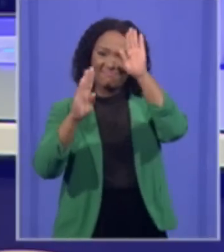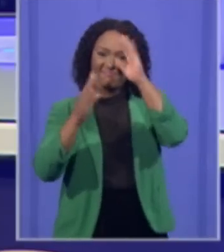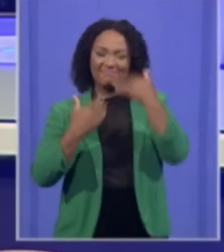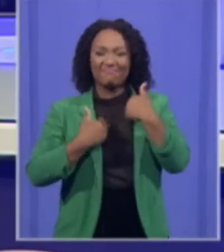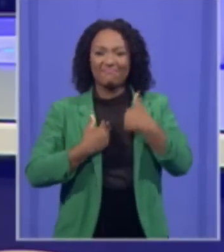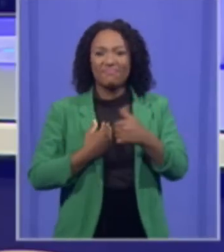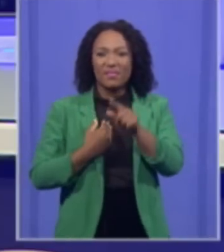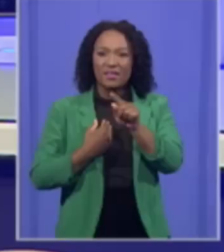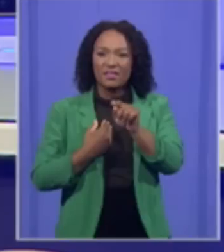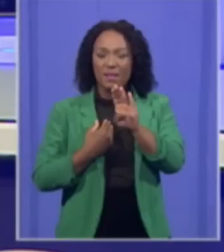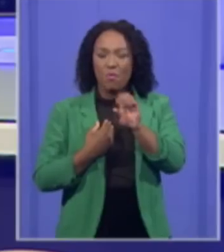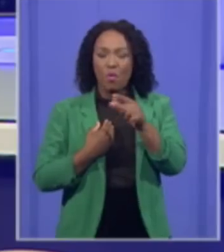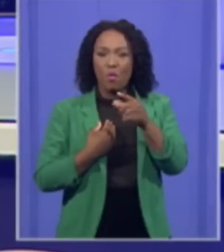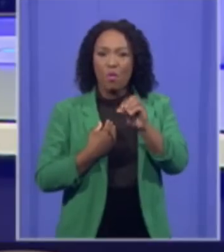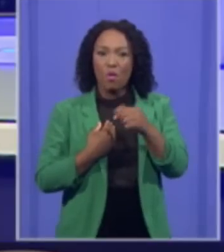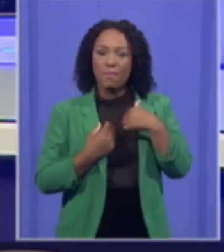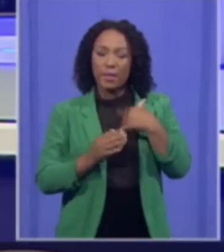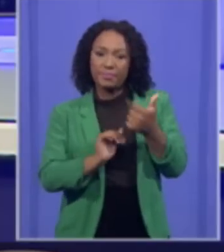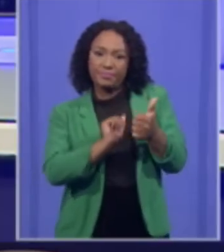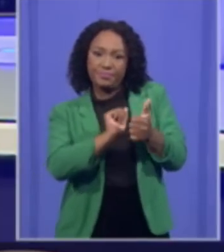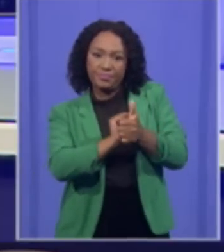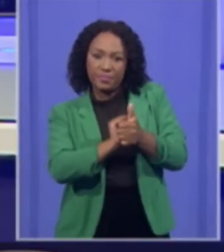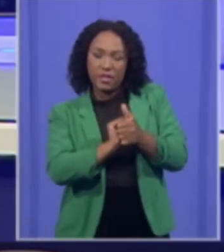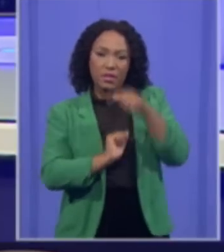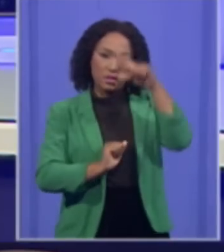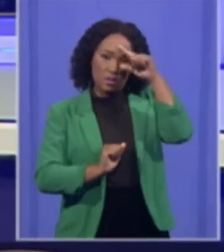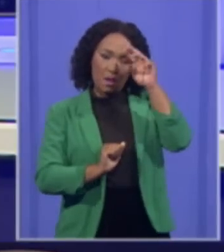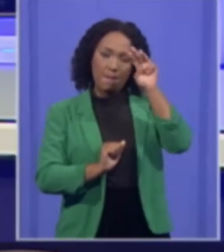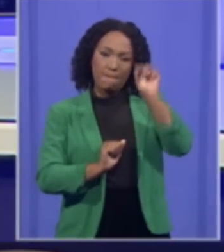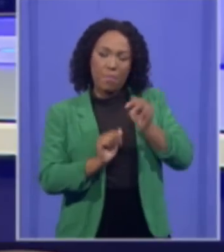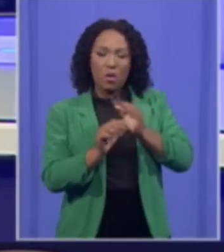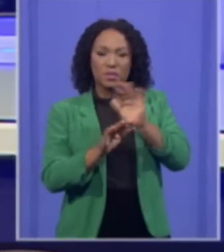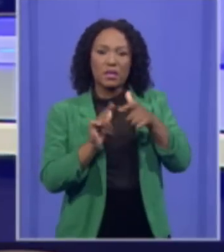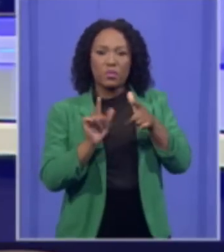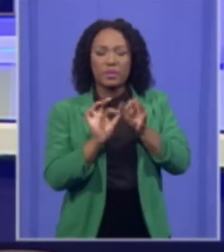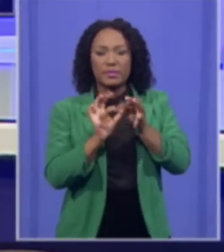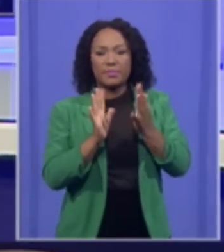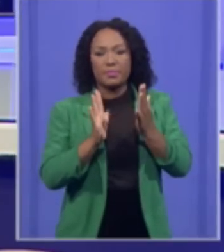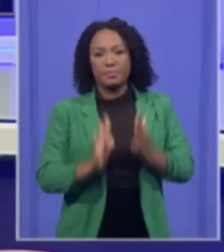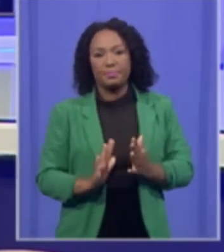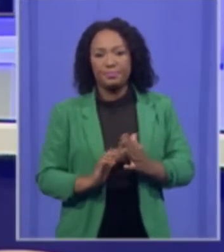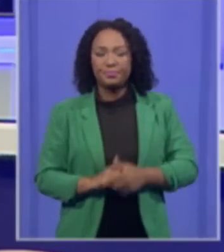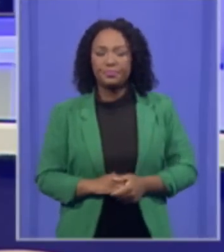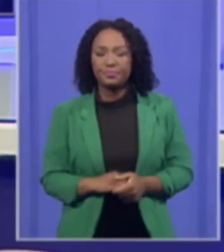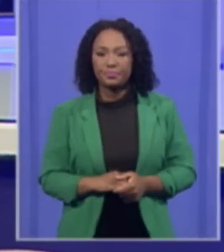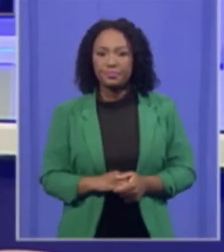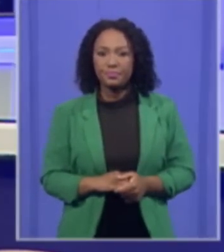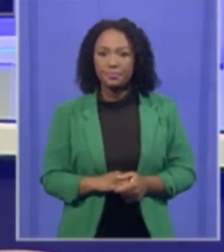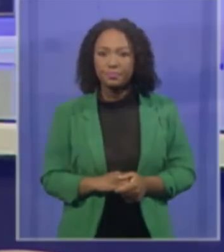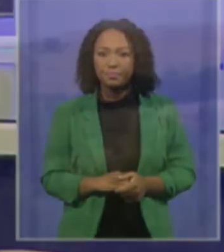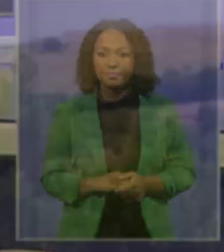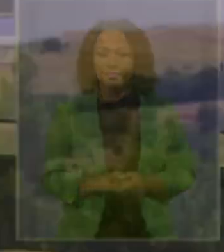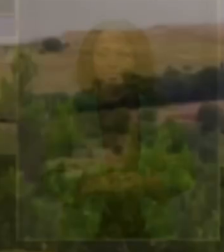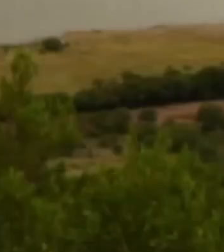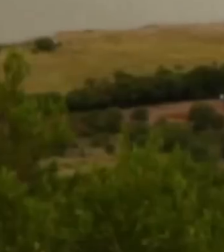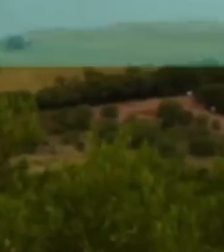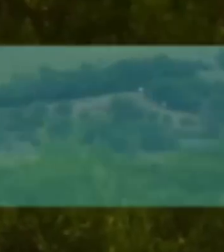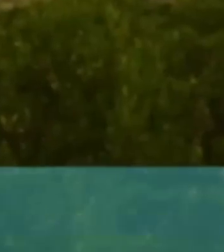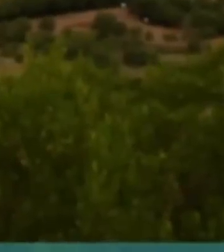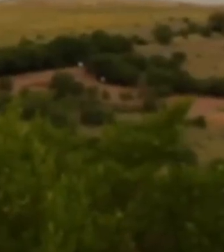ke Tebogongele gomme ke thušana le mofetoledi wa polelo ya diatla Mpho Teme.